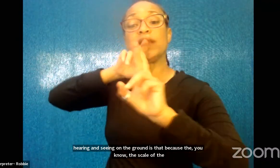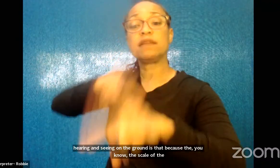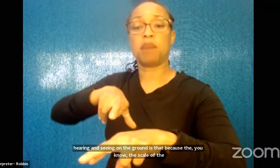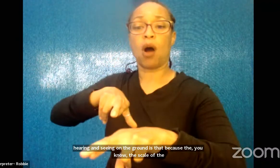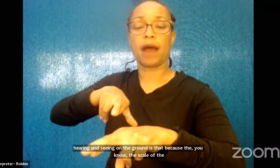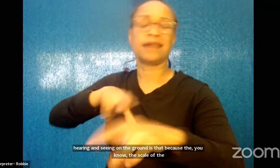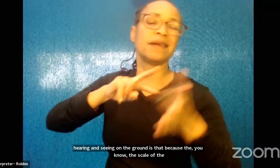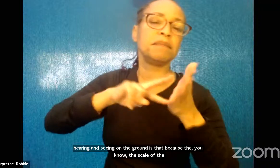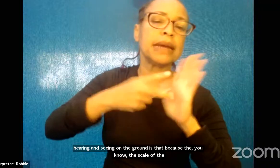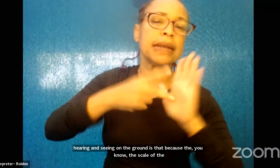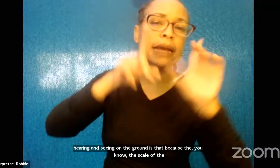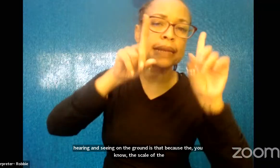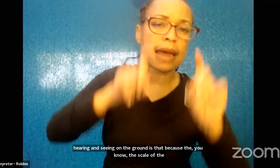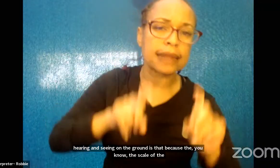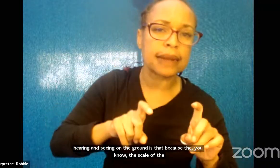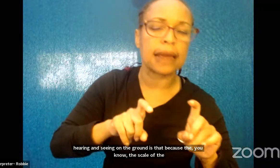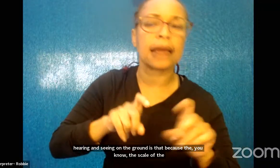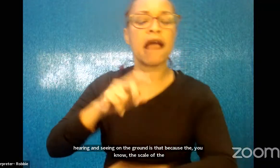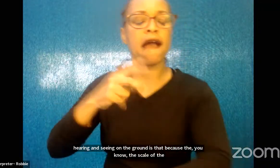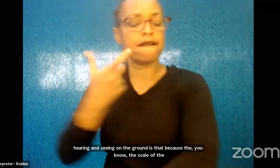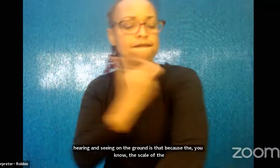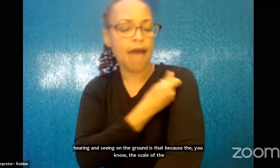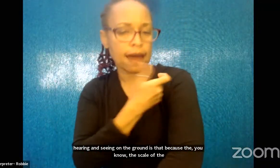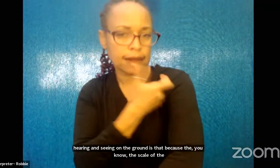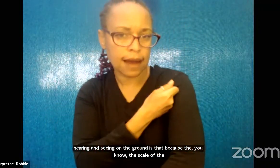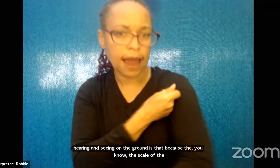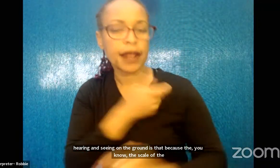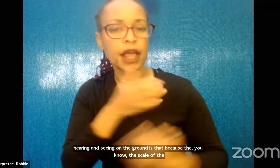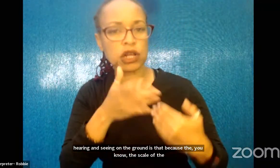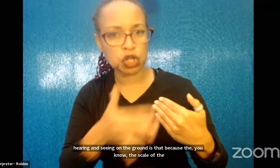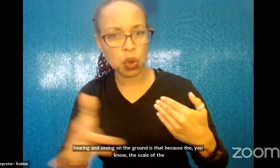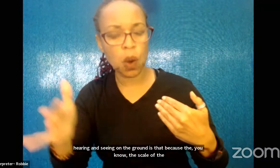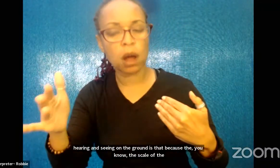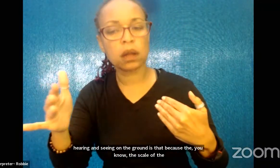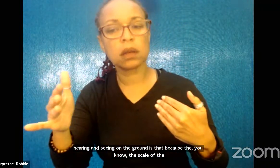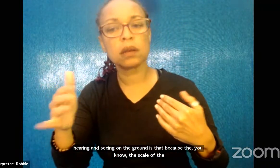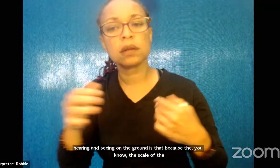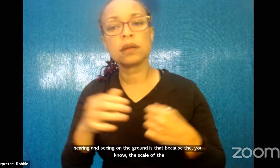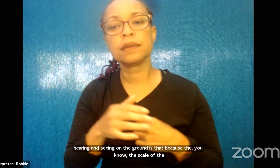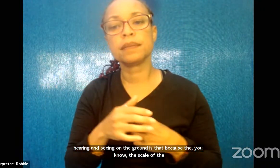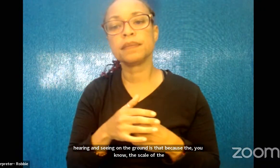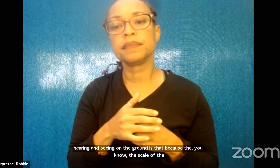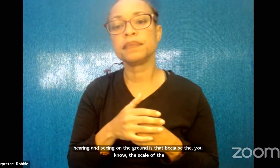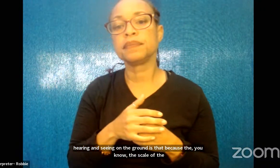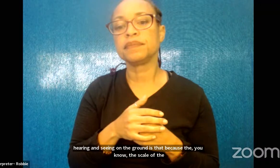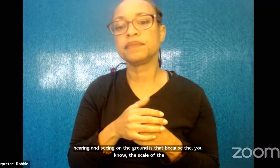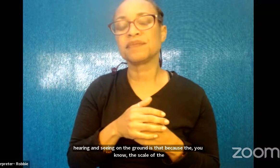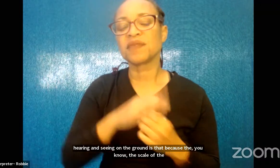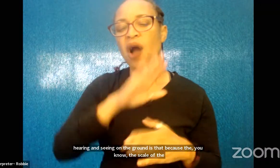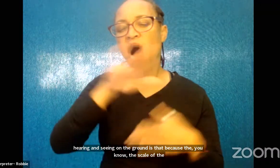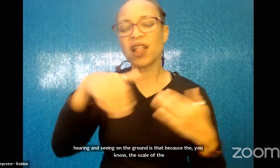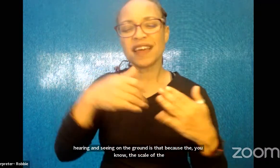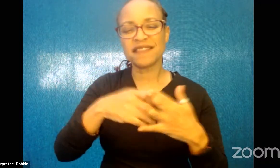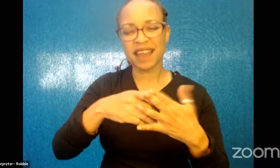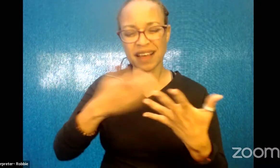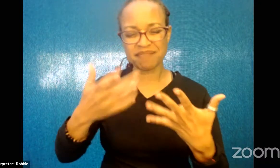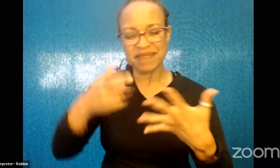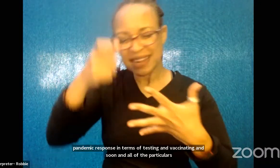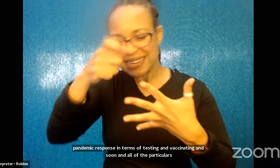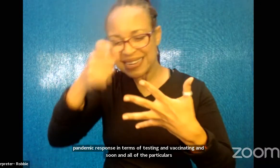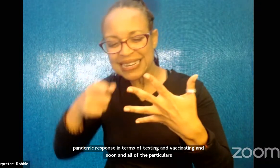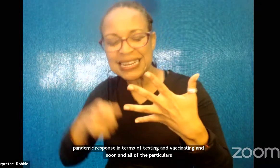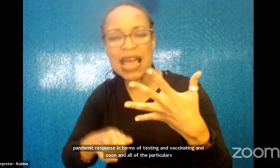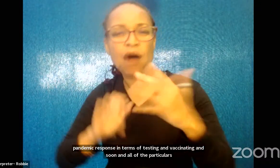testing and vaccinating and so on, and all of the particulars of how we had to address this